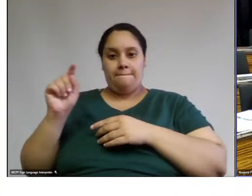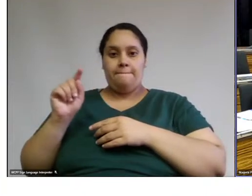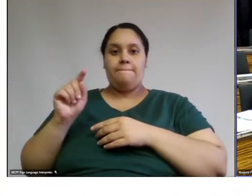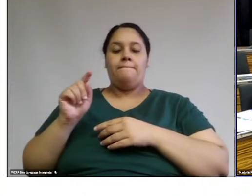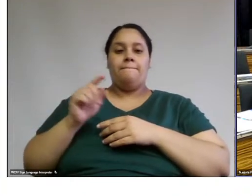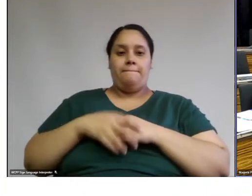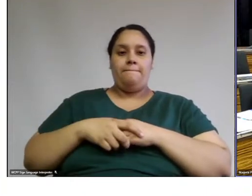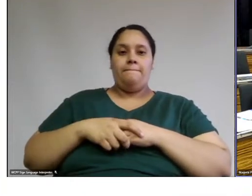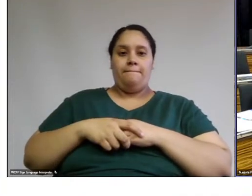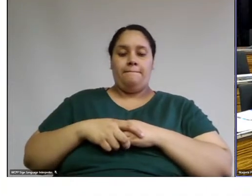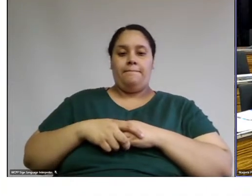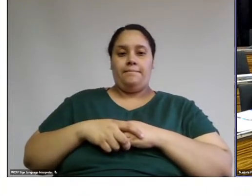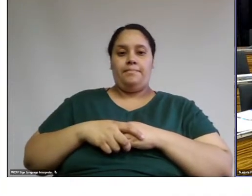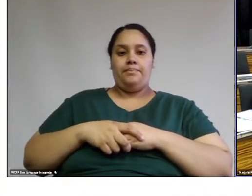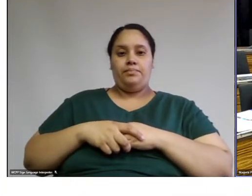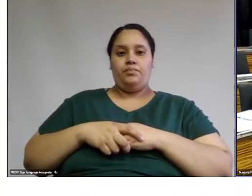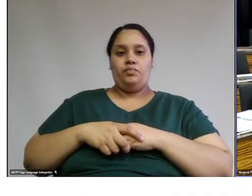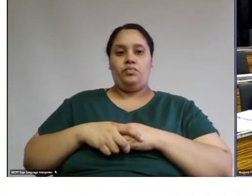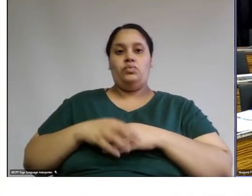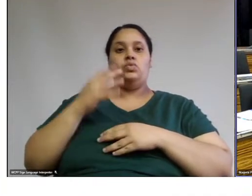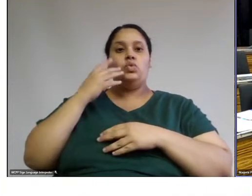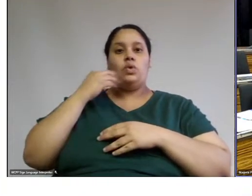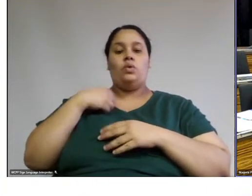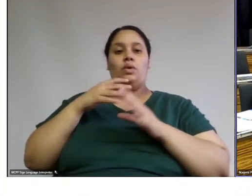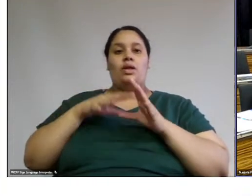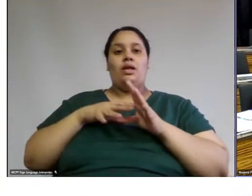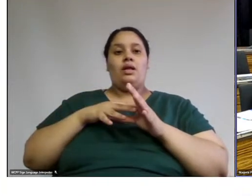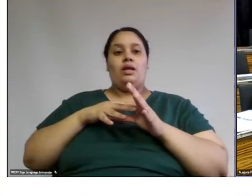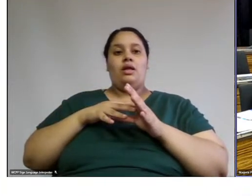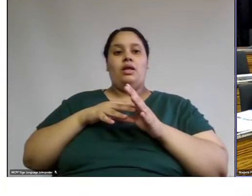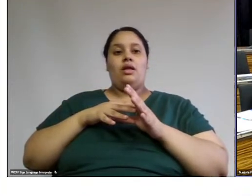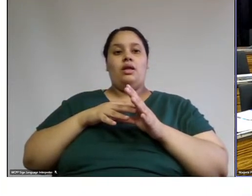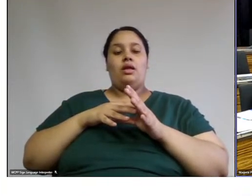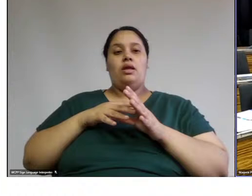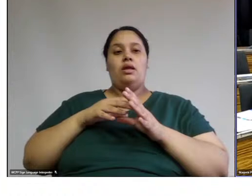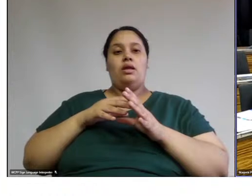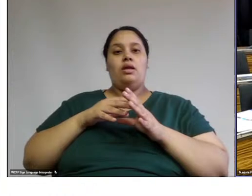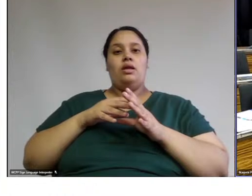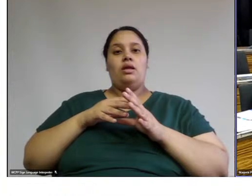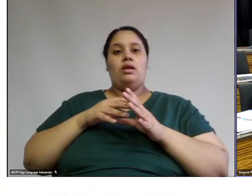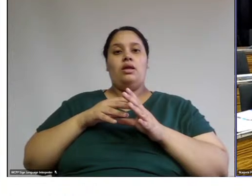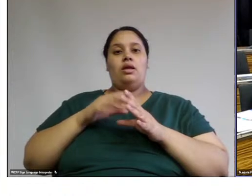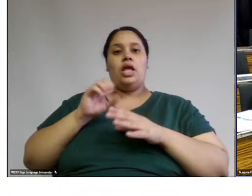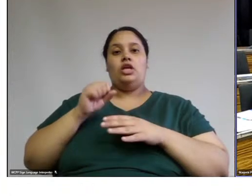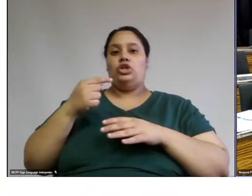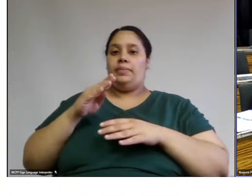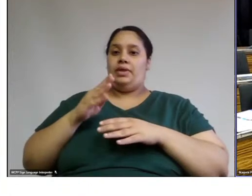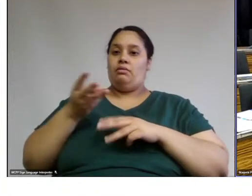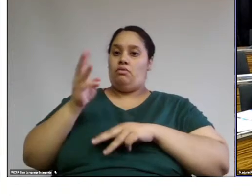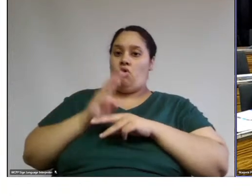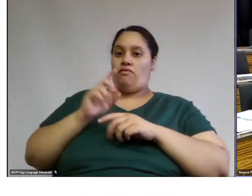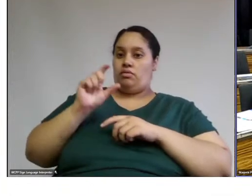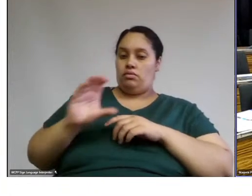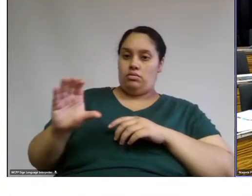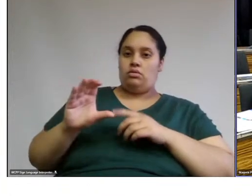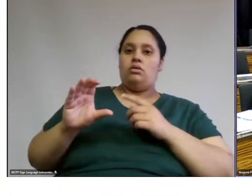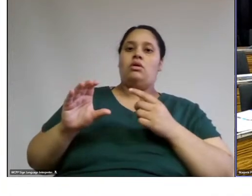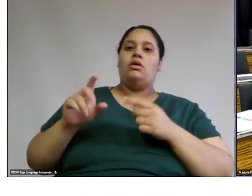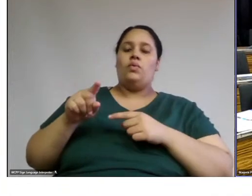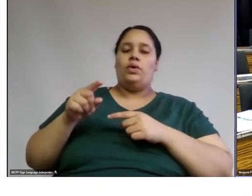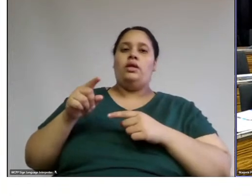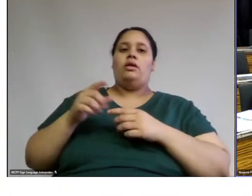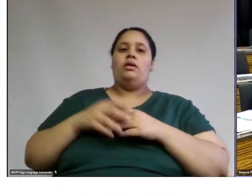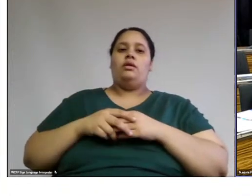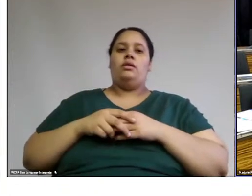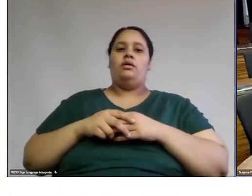think the teachers already left, those particular teachers for SGBs already left, and therefore when we intervened in that particular case, which